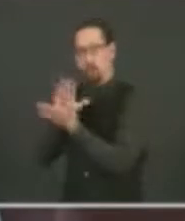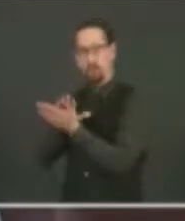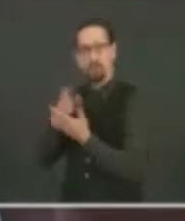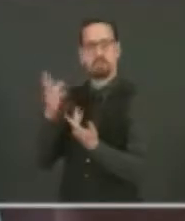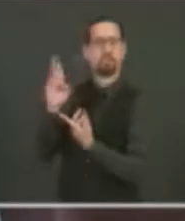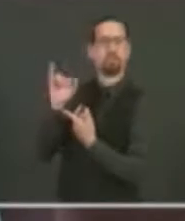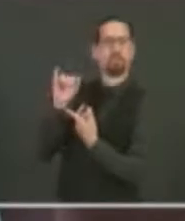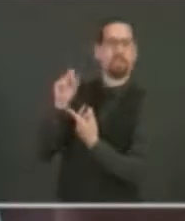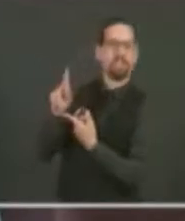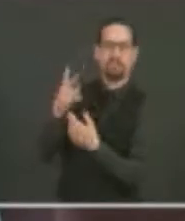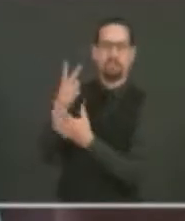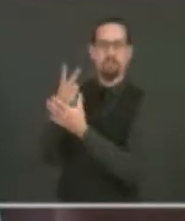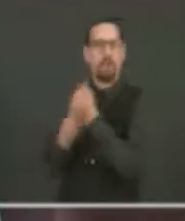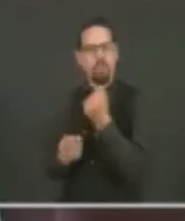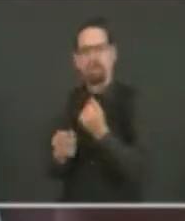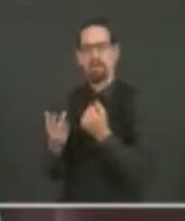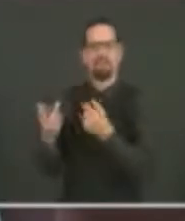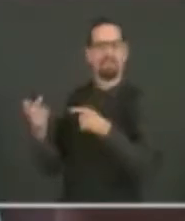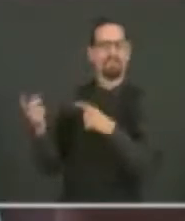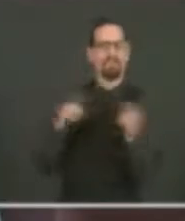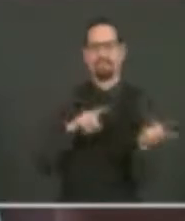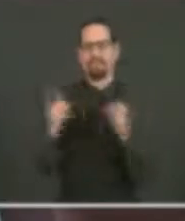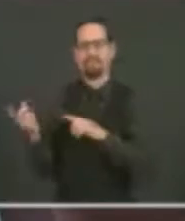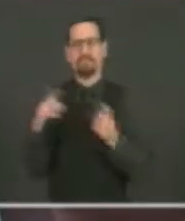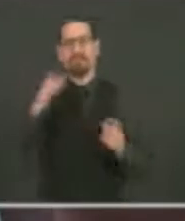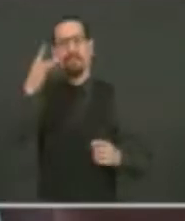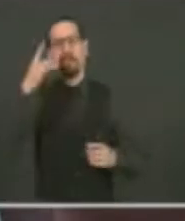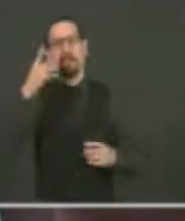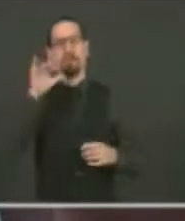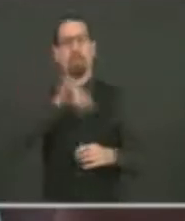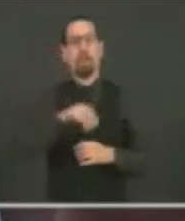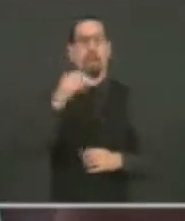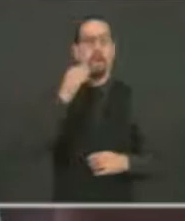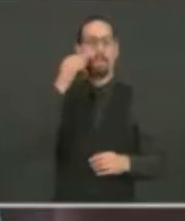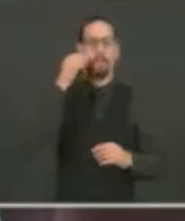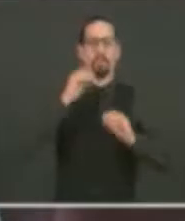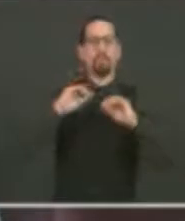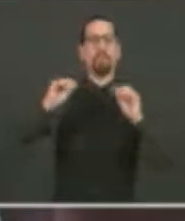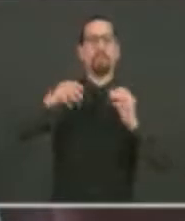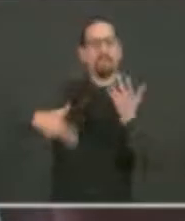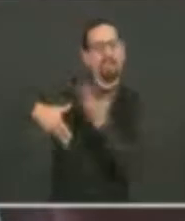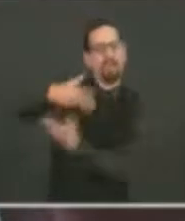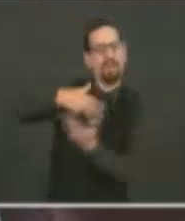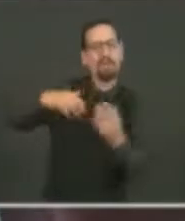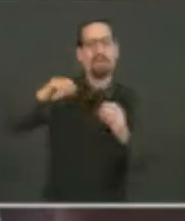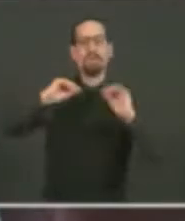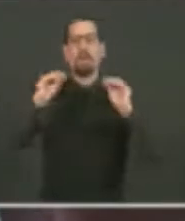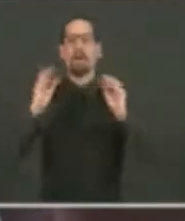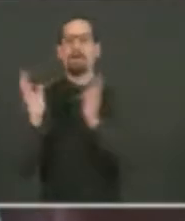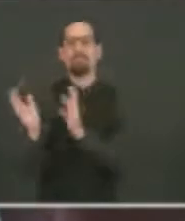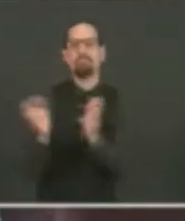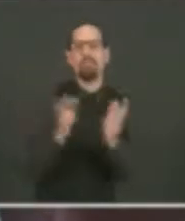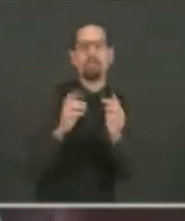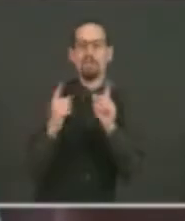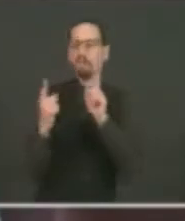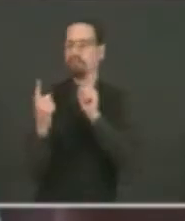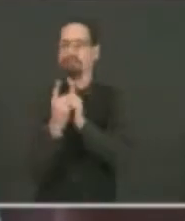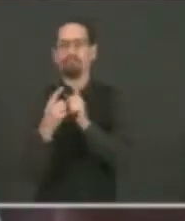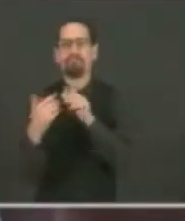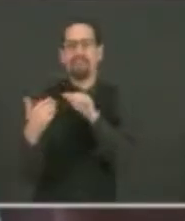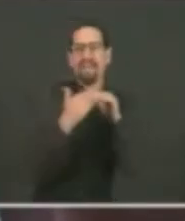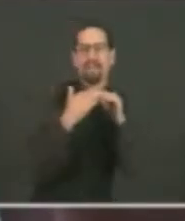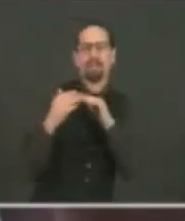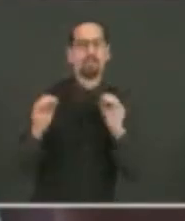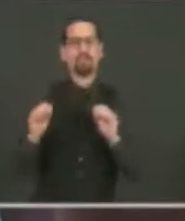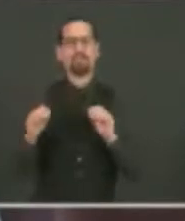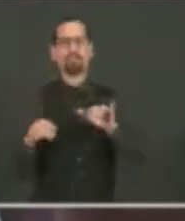be out of sorts if they don't go to school. And especially the special needs kids who, It's I mean, terrible. that's impossible for them It's to learn. very